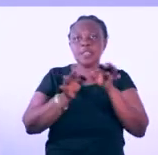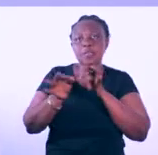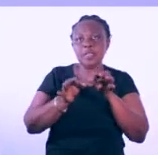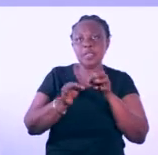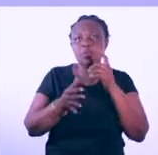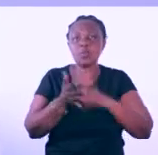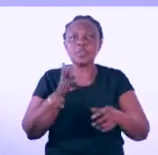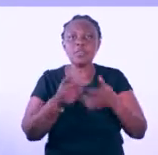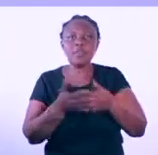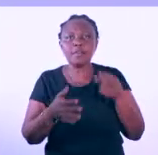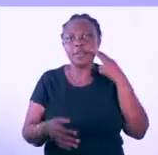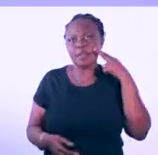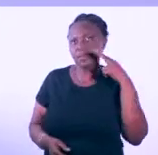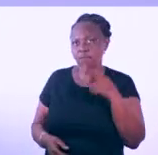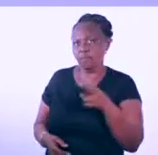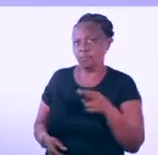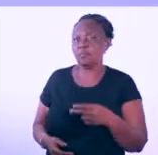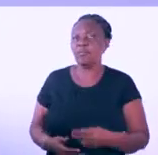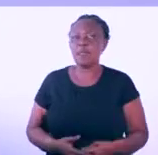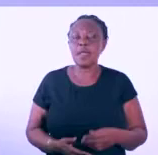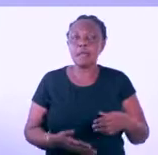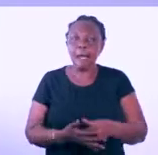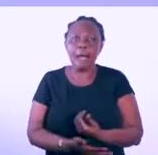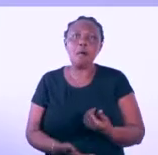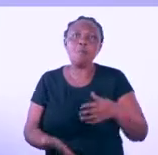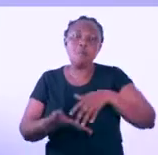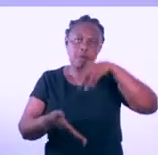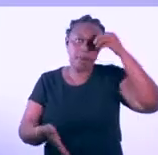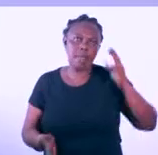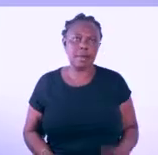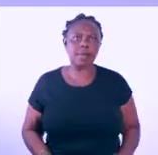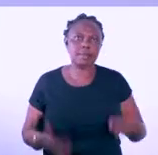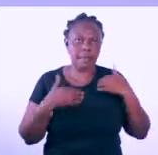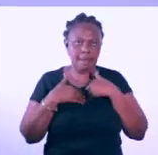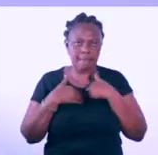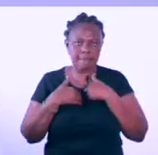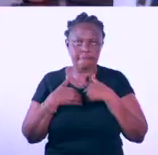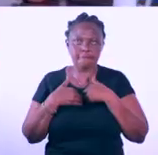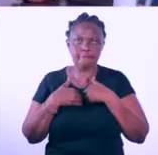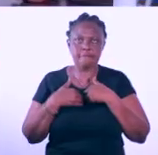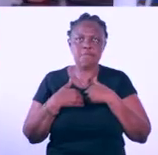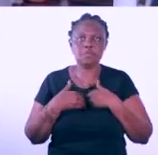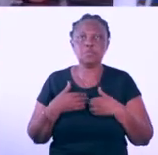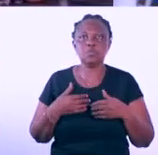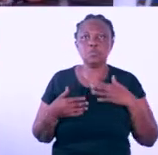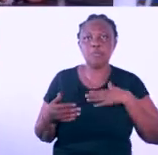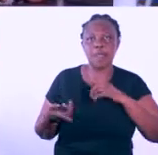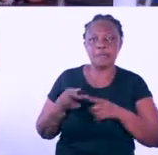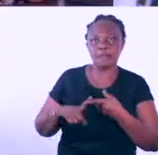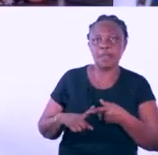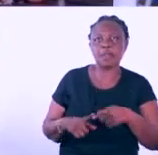what we observed and what you observed as well, and how the learners have been placed. So my colleague will start